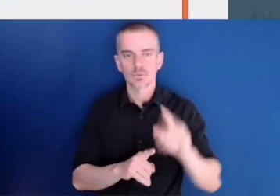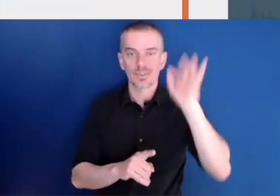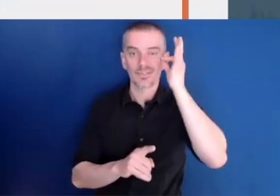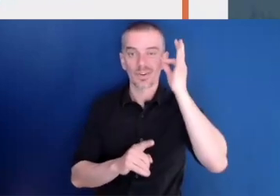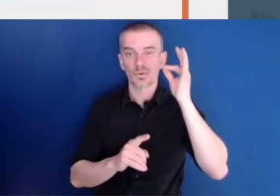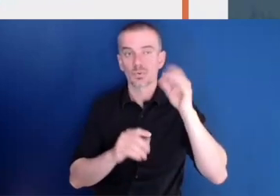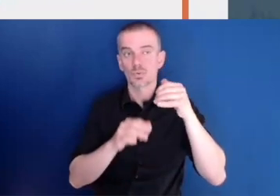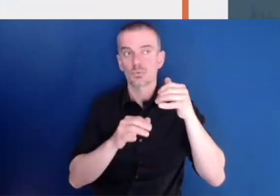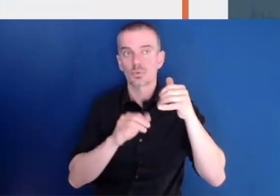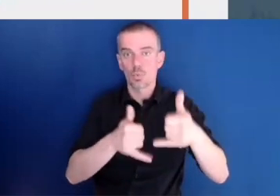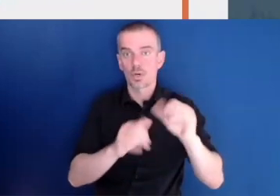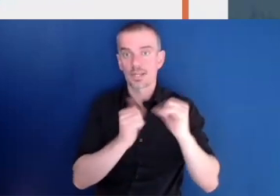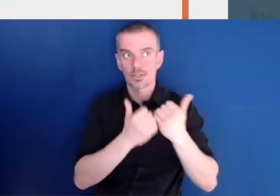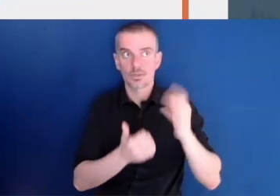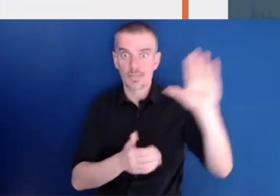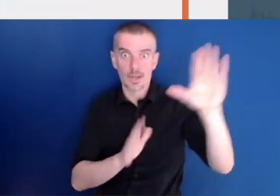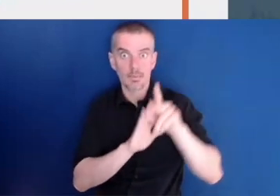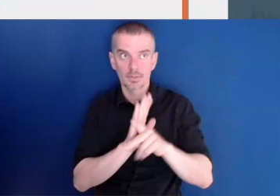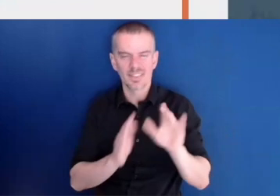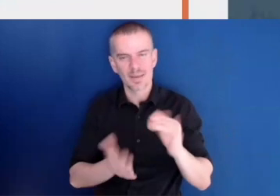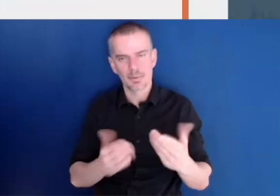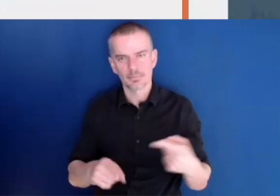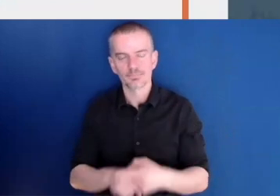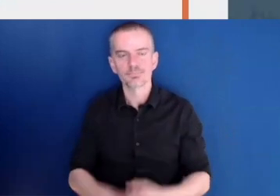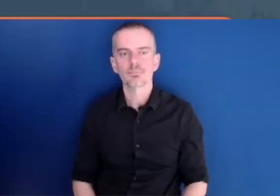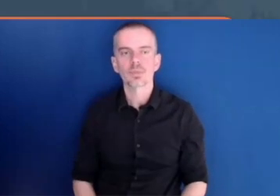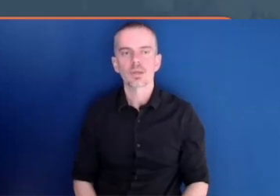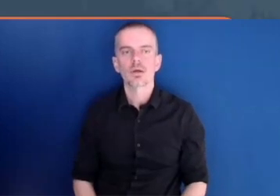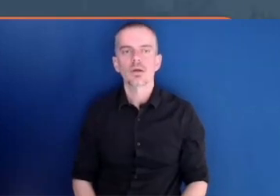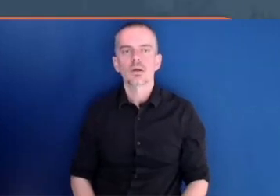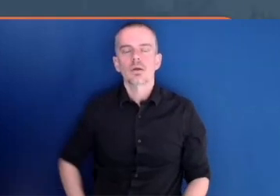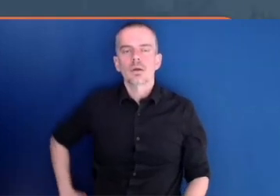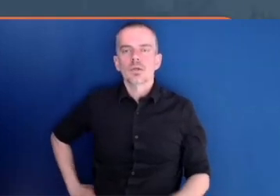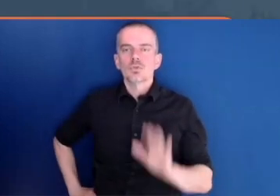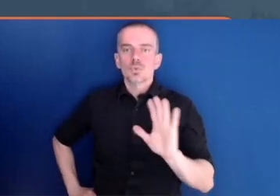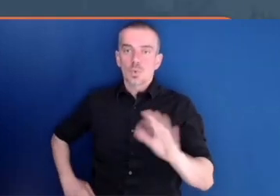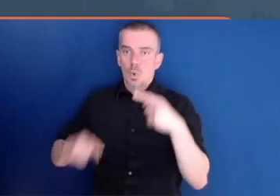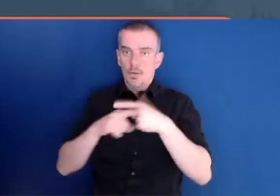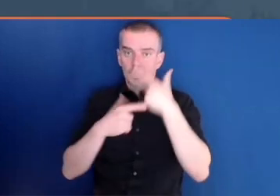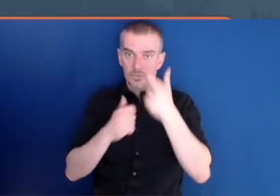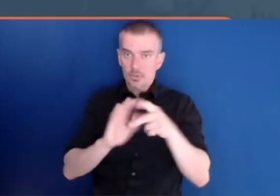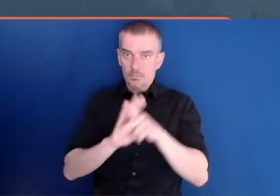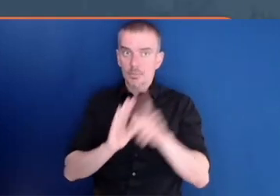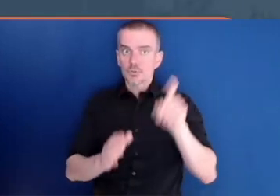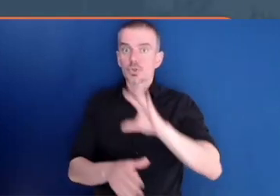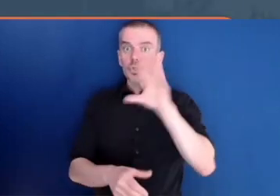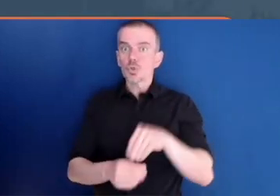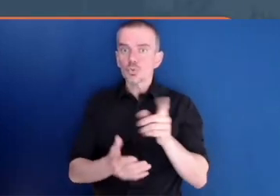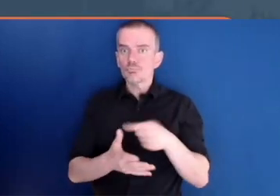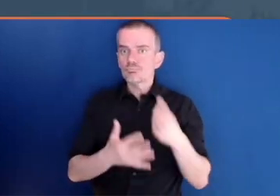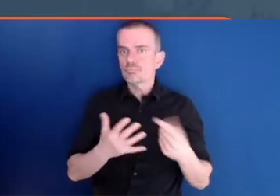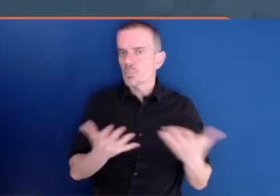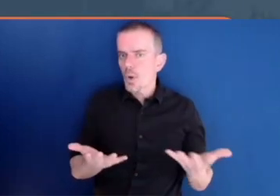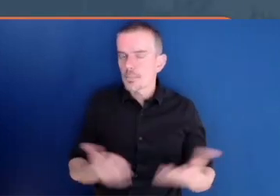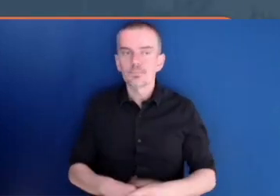agency's policies. So what should your conflict of interest policy include? So first and foremost,